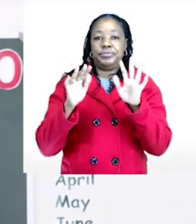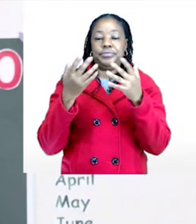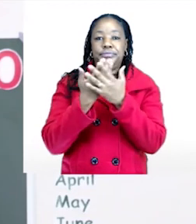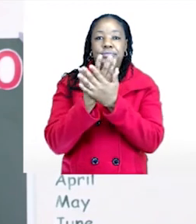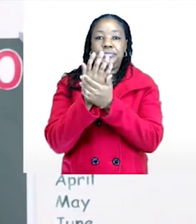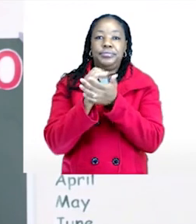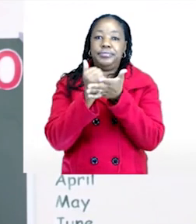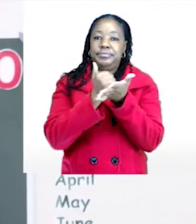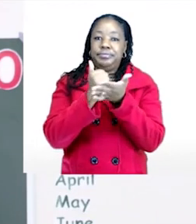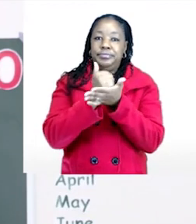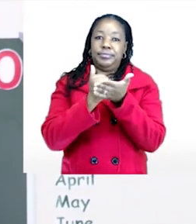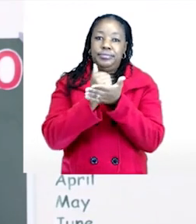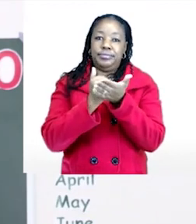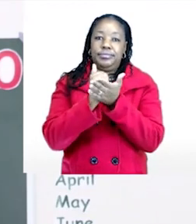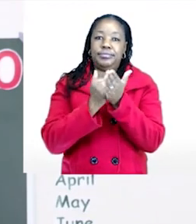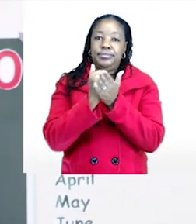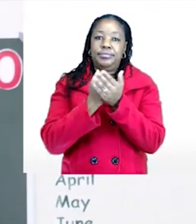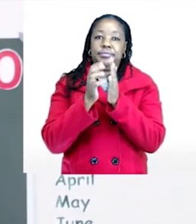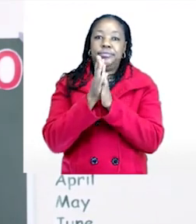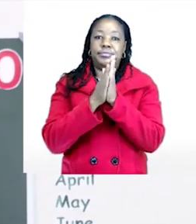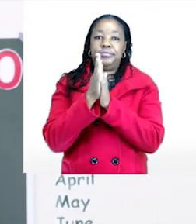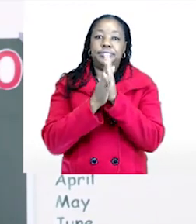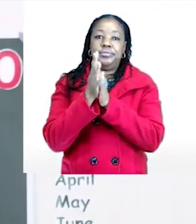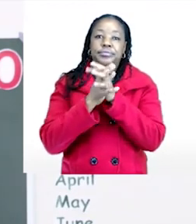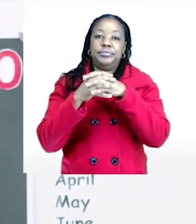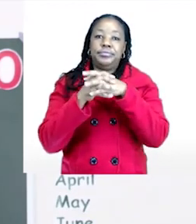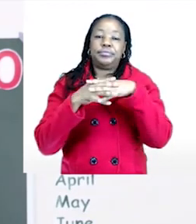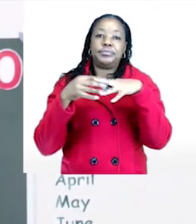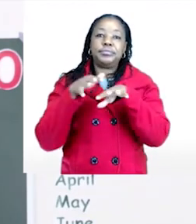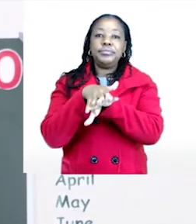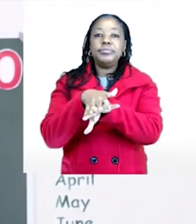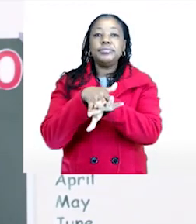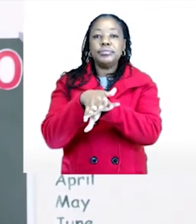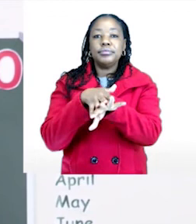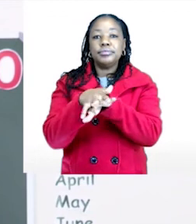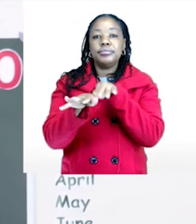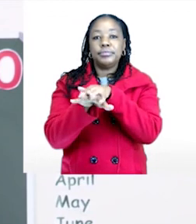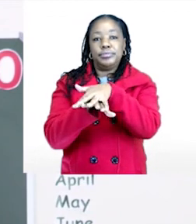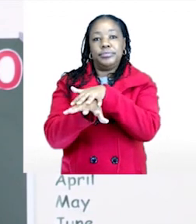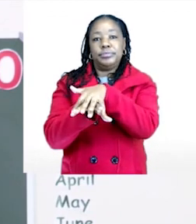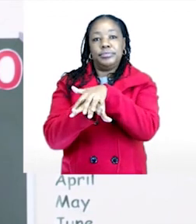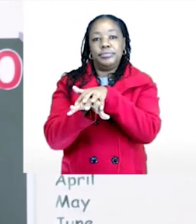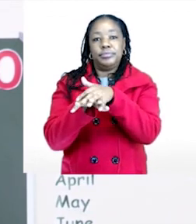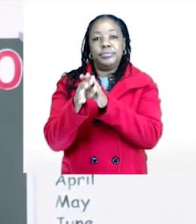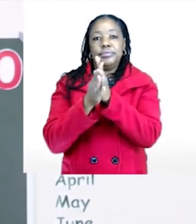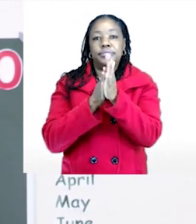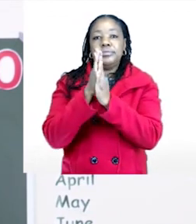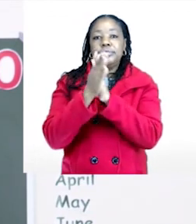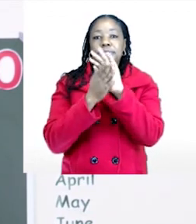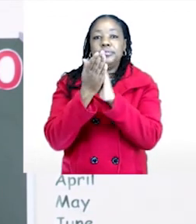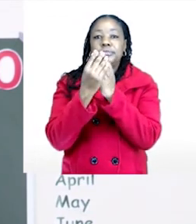are clean. We have sanitized. Rub, rub, rub your hands